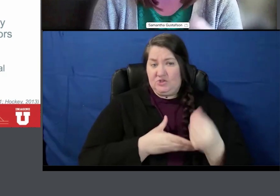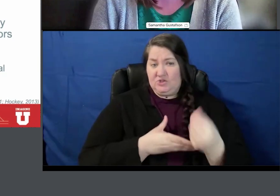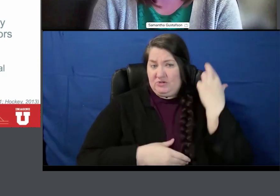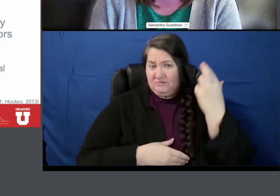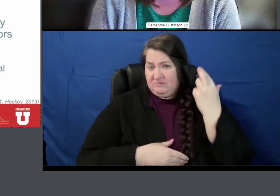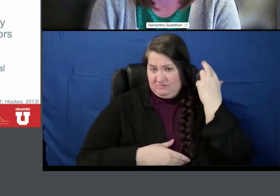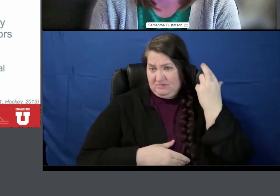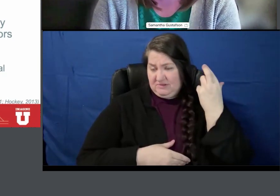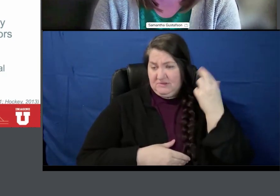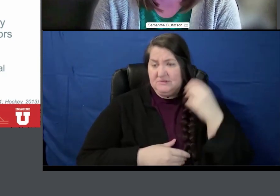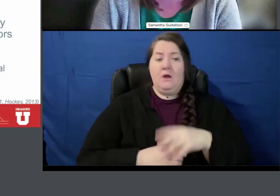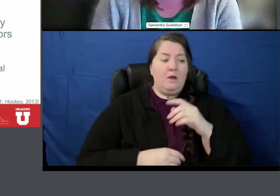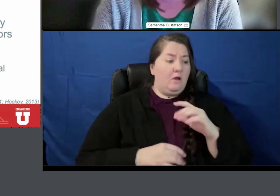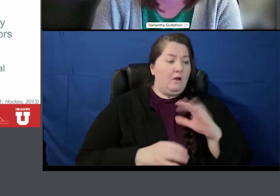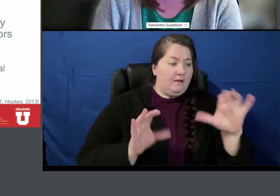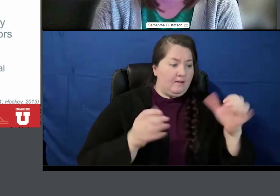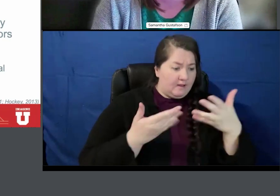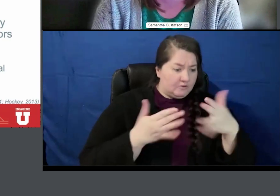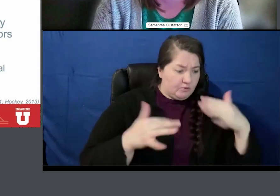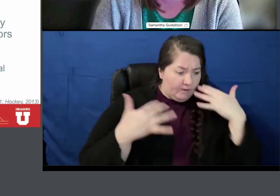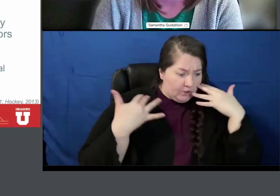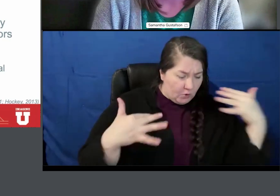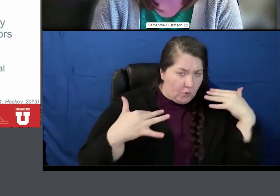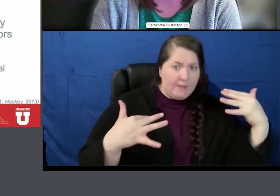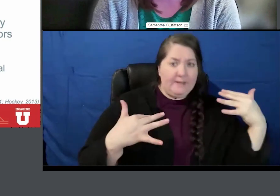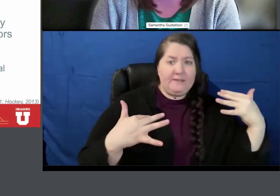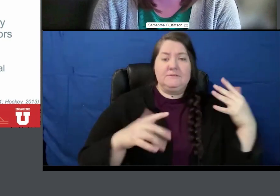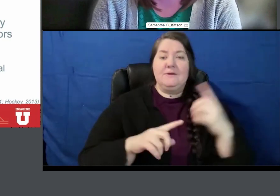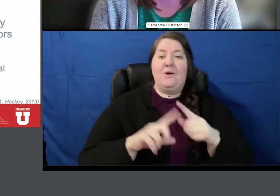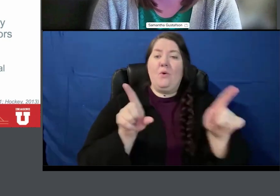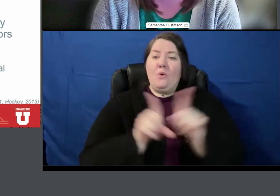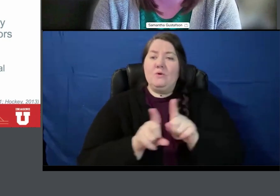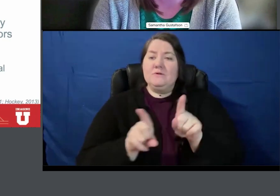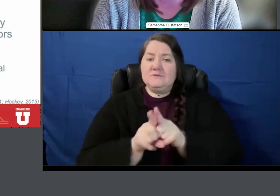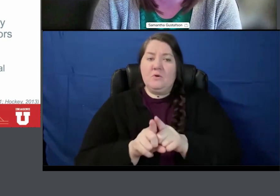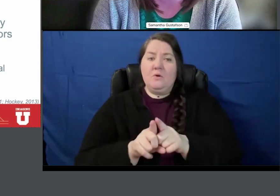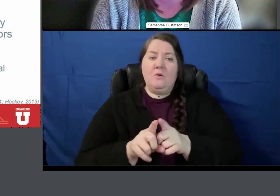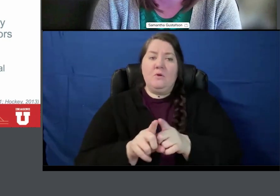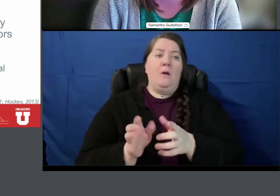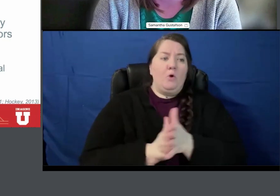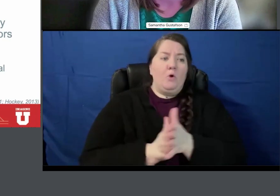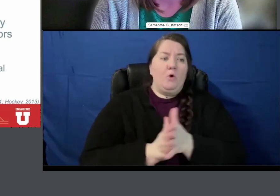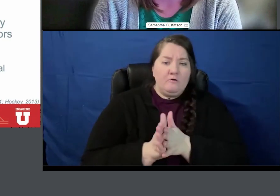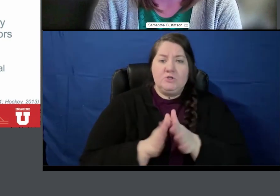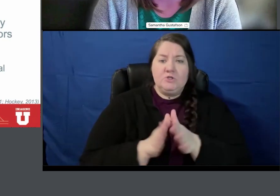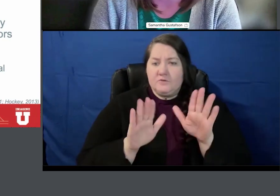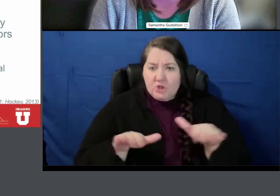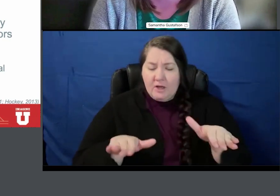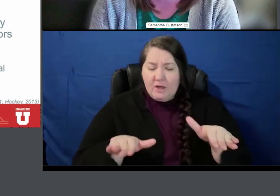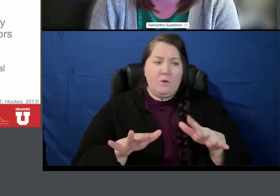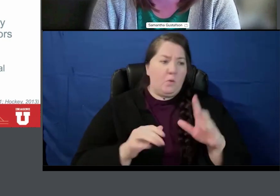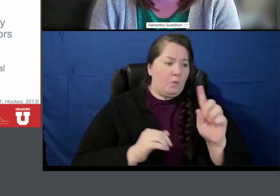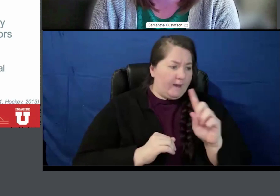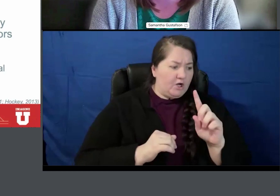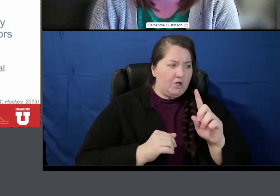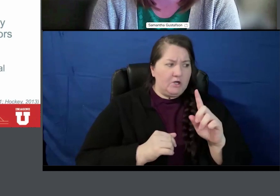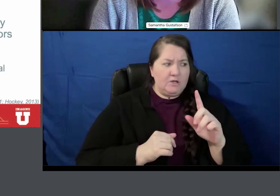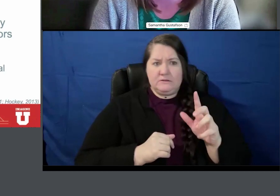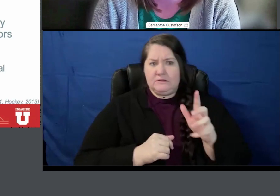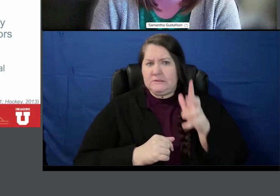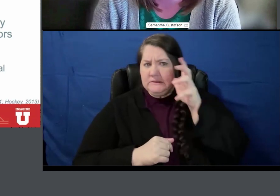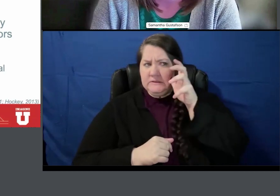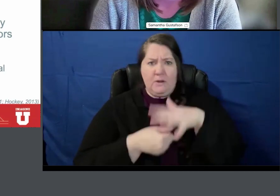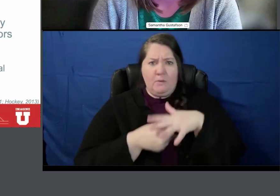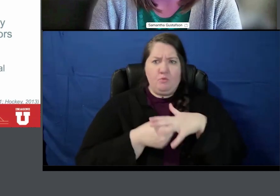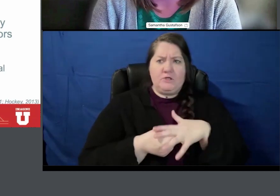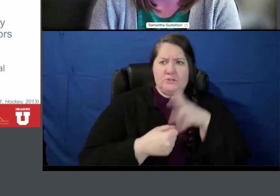not just the classroom noise that is the factor, it's also the motivation of the child and where that pressure to listen comes